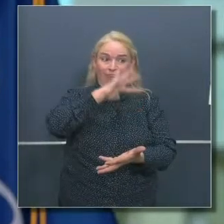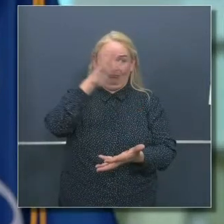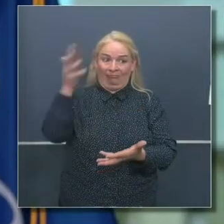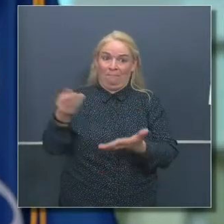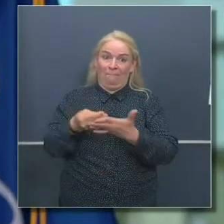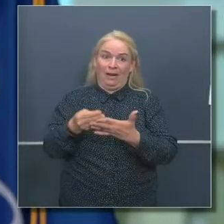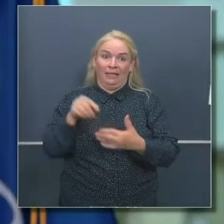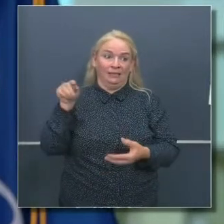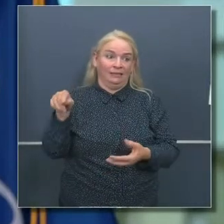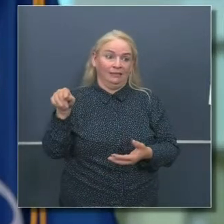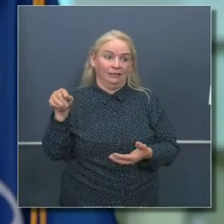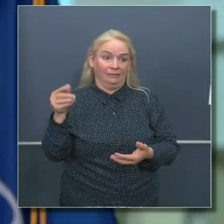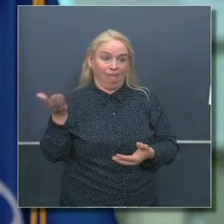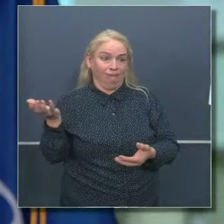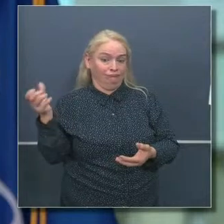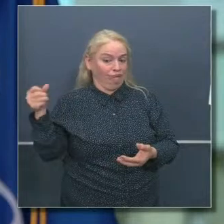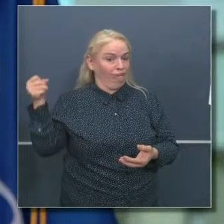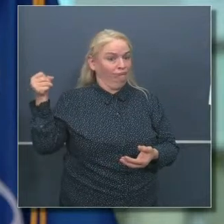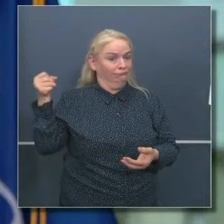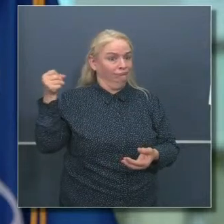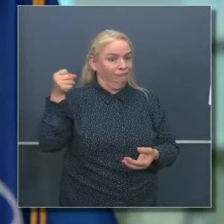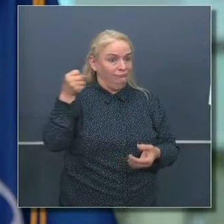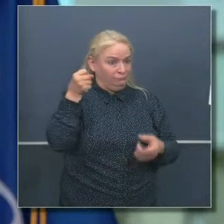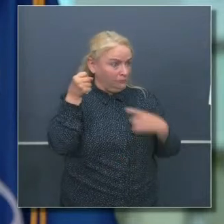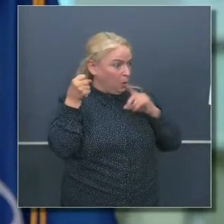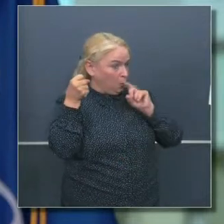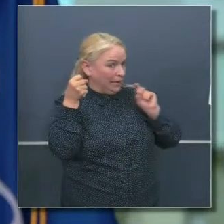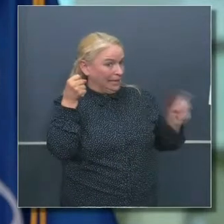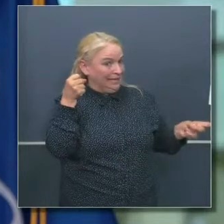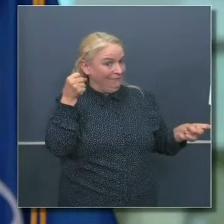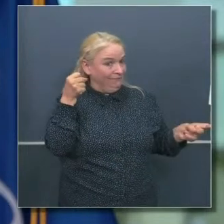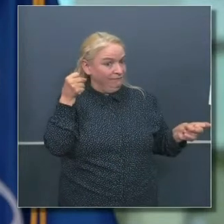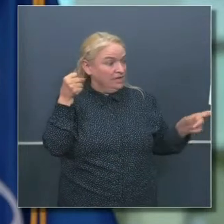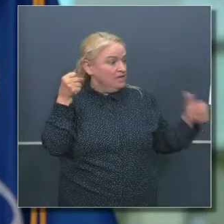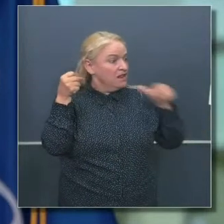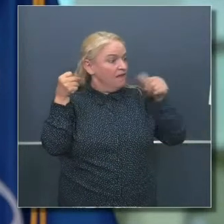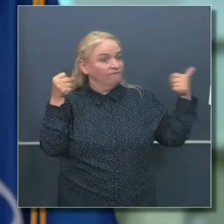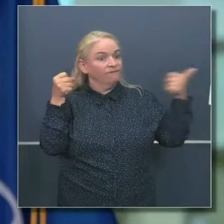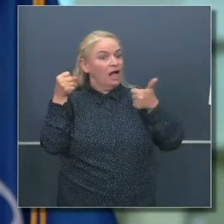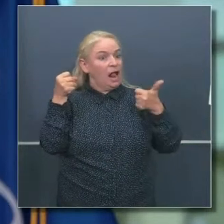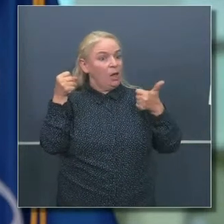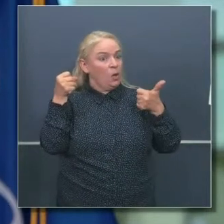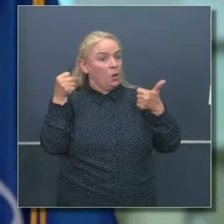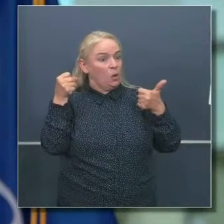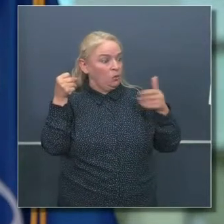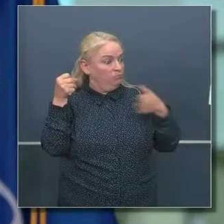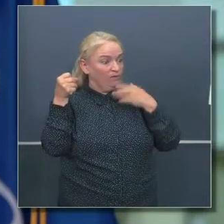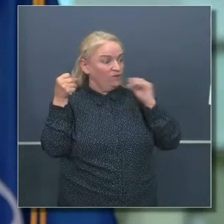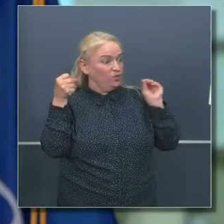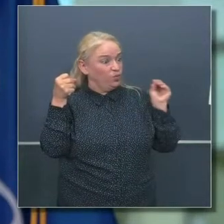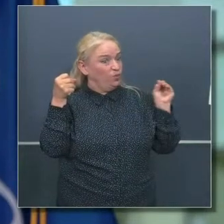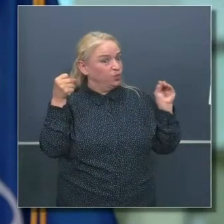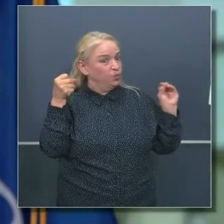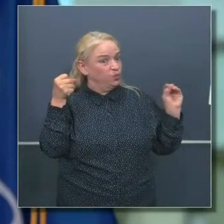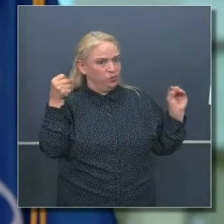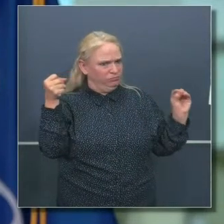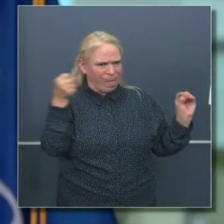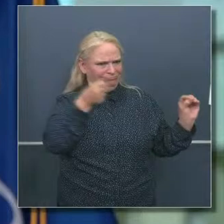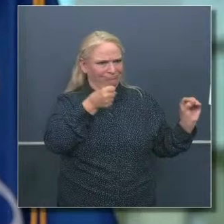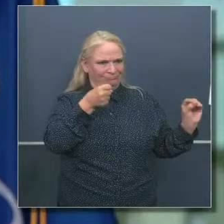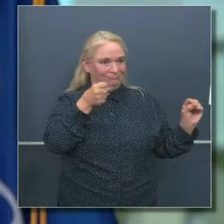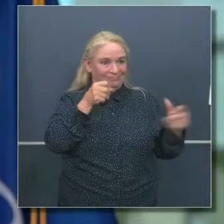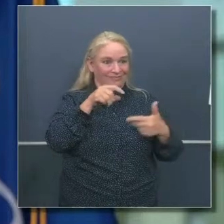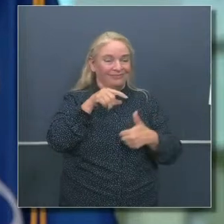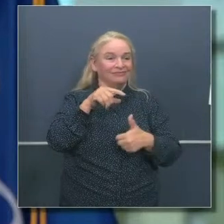billion of resources, what we refer to as CARES Act dollars and realignment dollars,